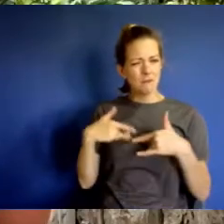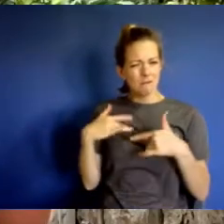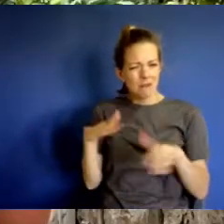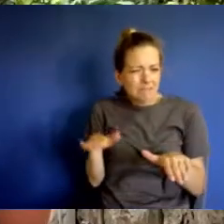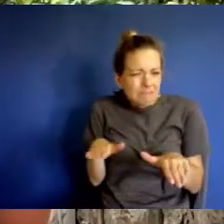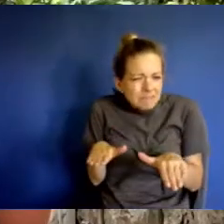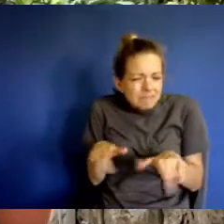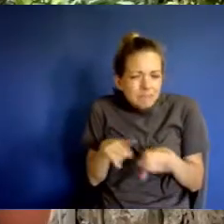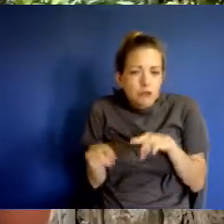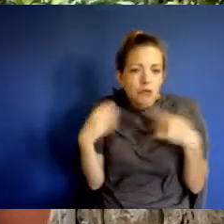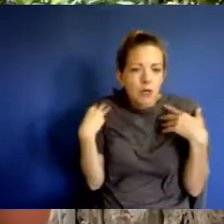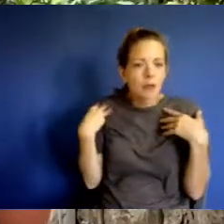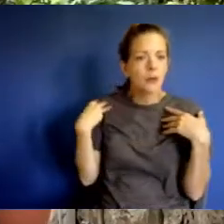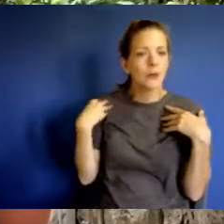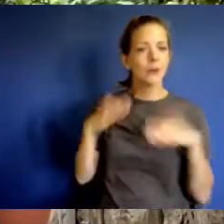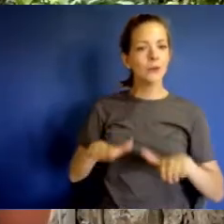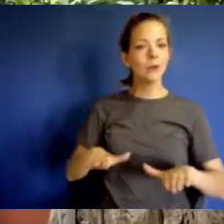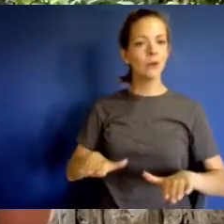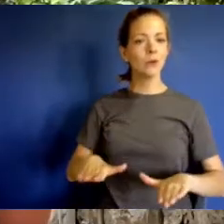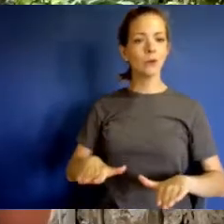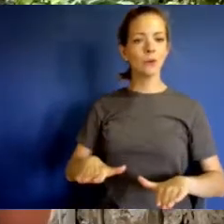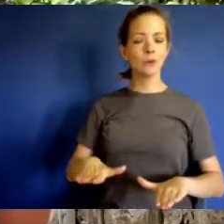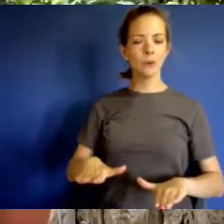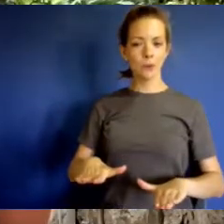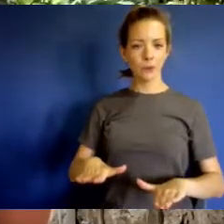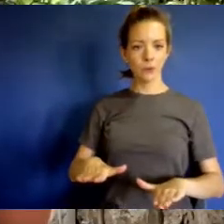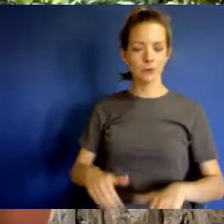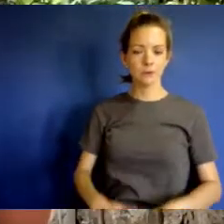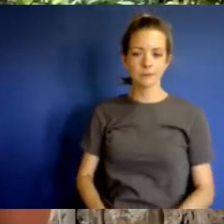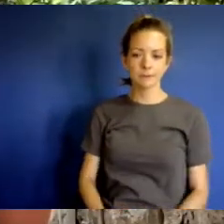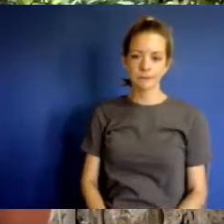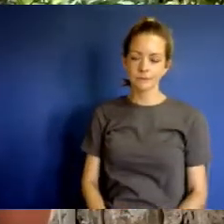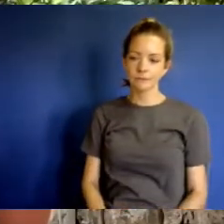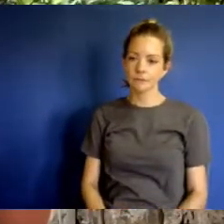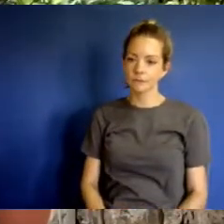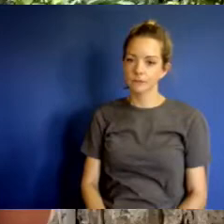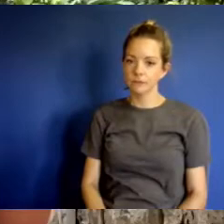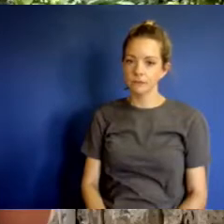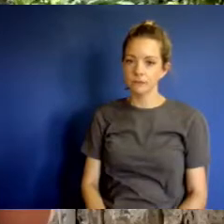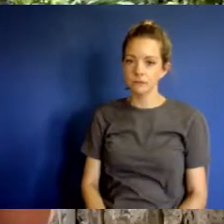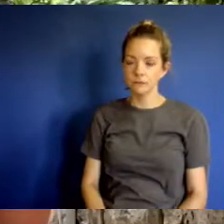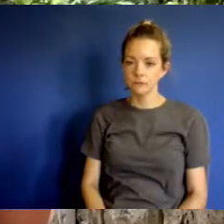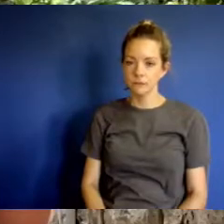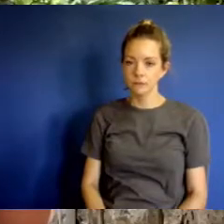like we've hunched up like this, let's see if we can just lift up out of our